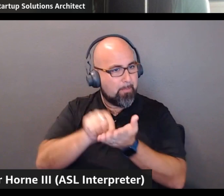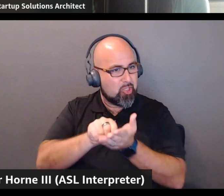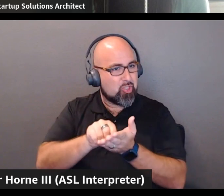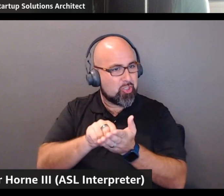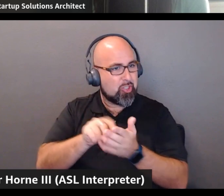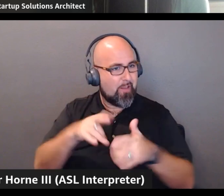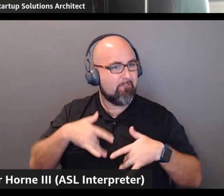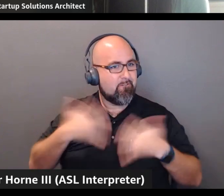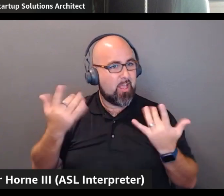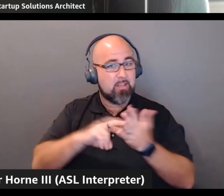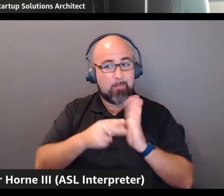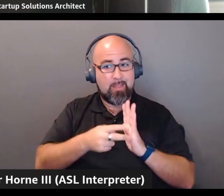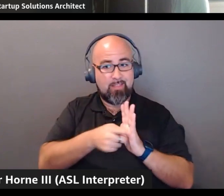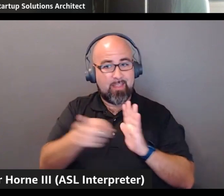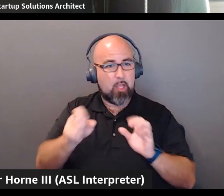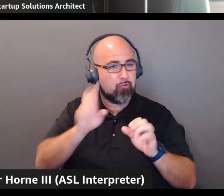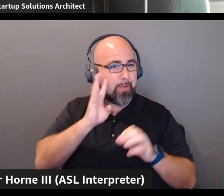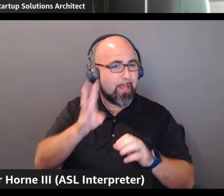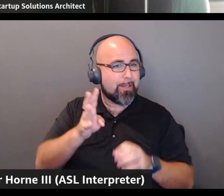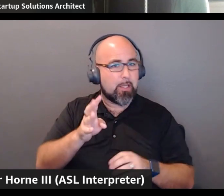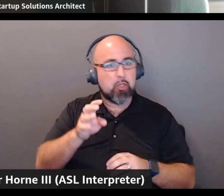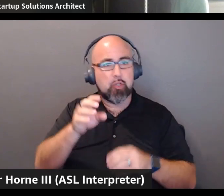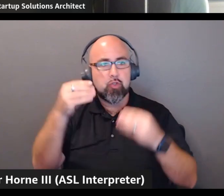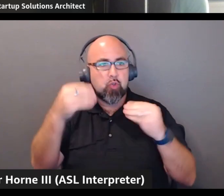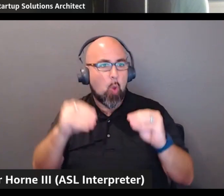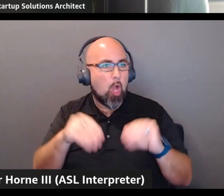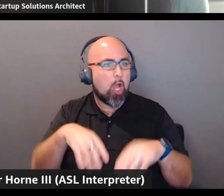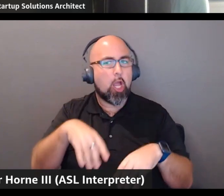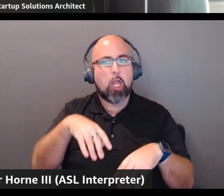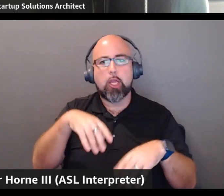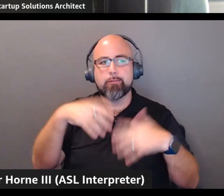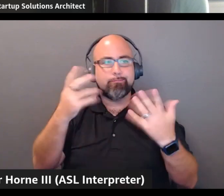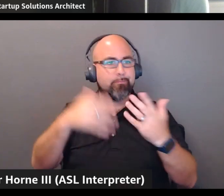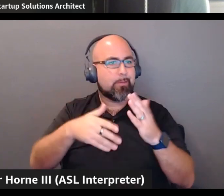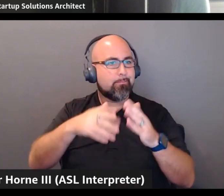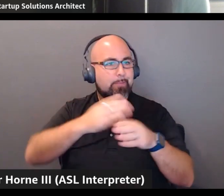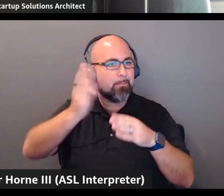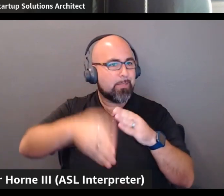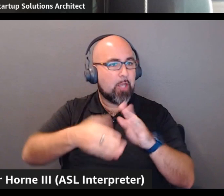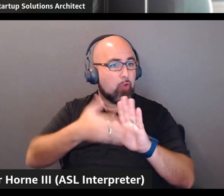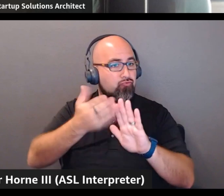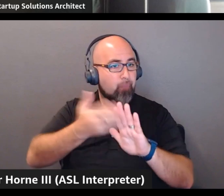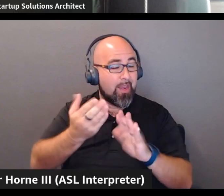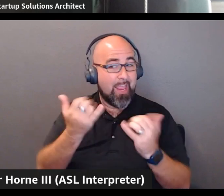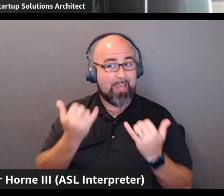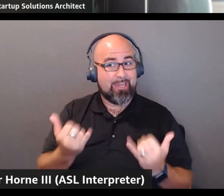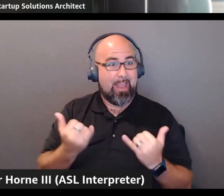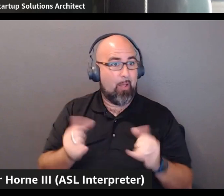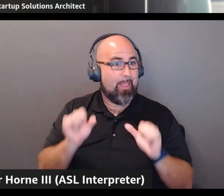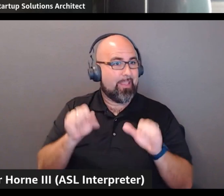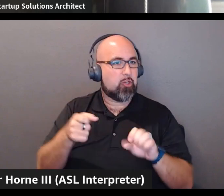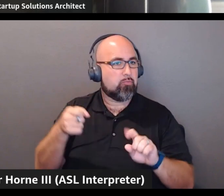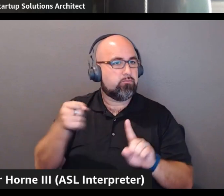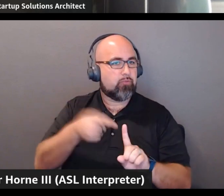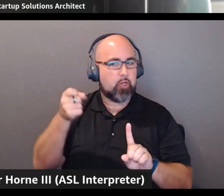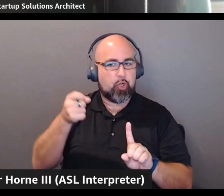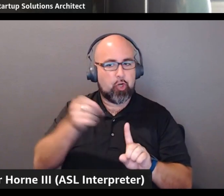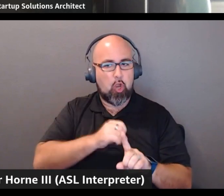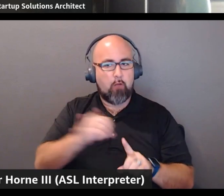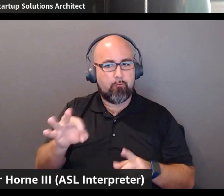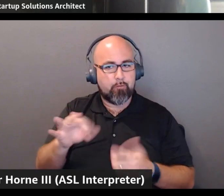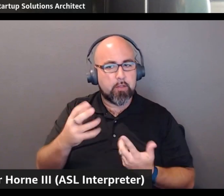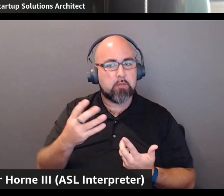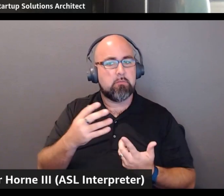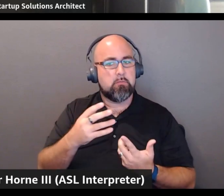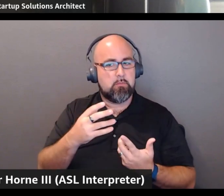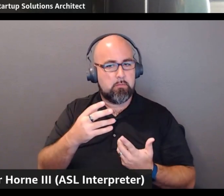to create a sequence store or a variant store or complete a run. And then now they can just easily trigger off of these events and